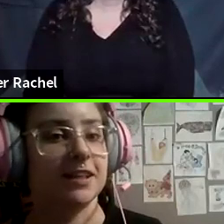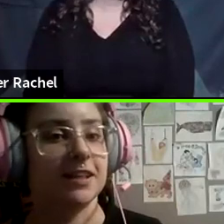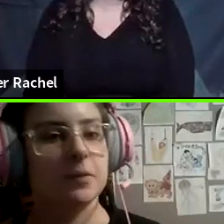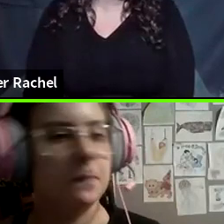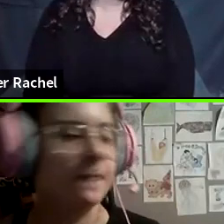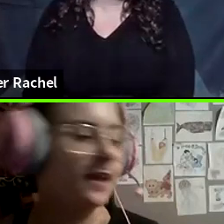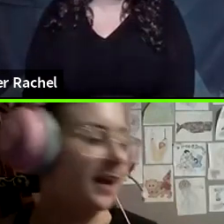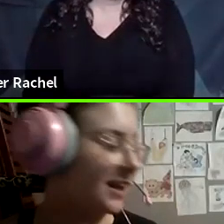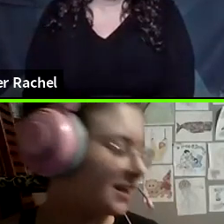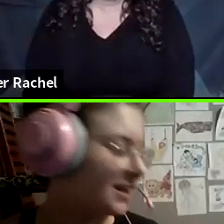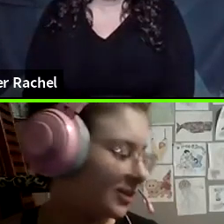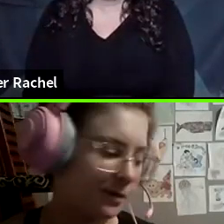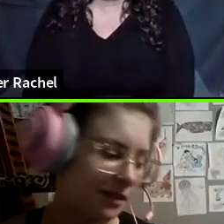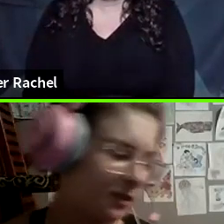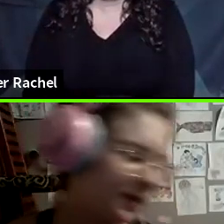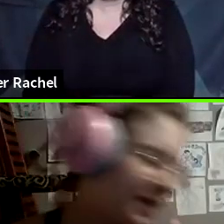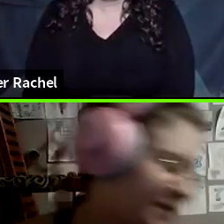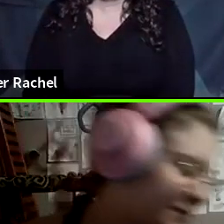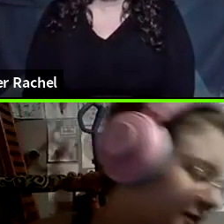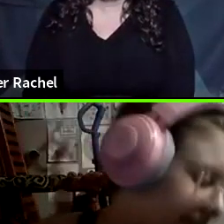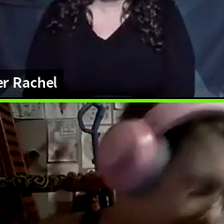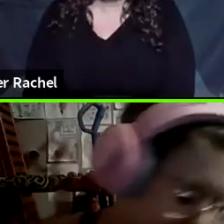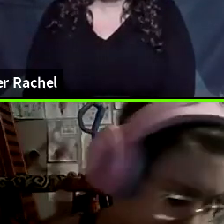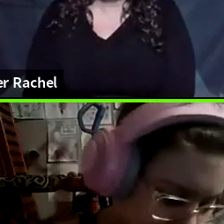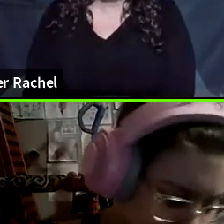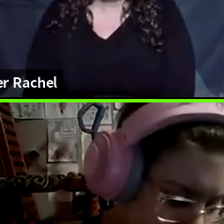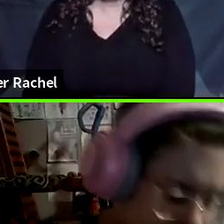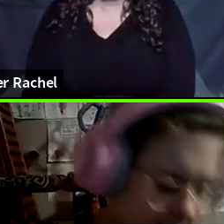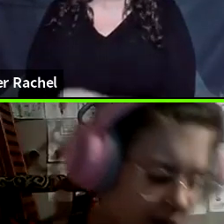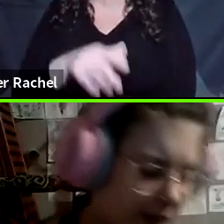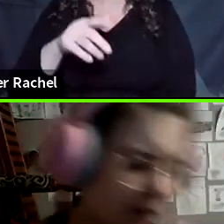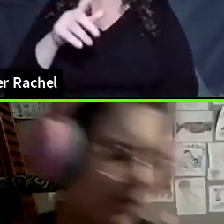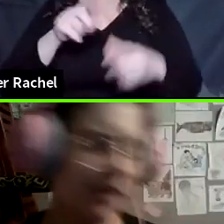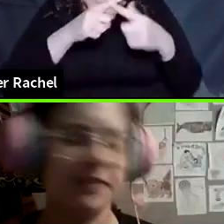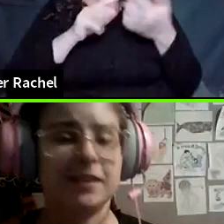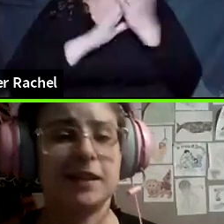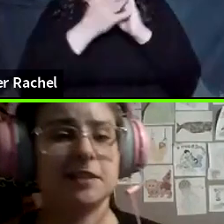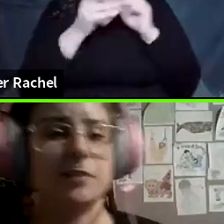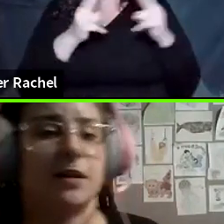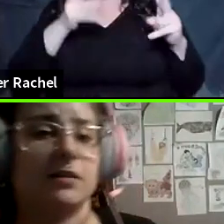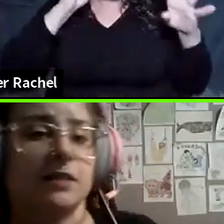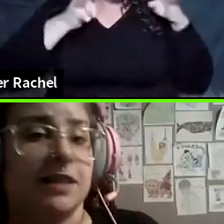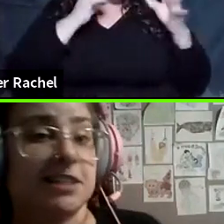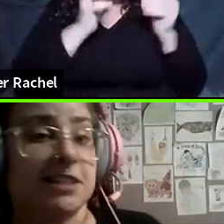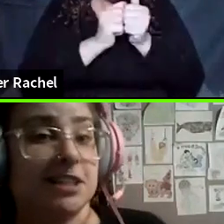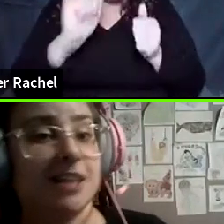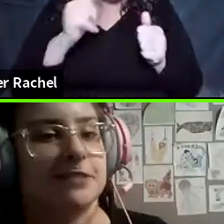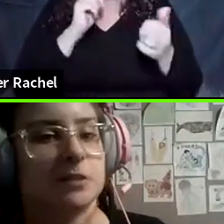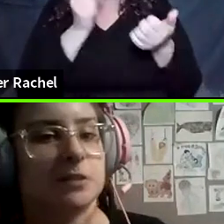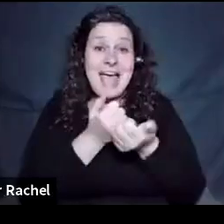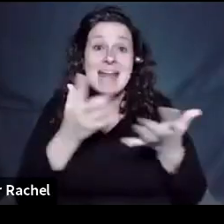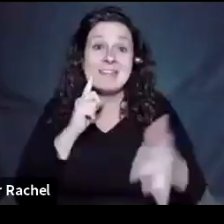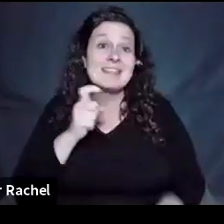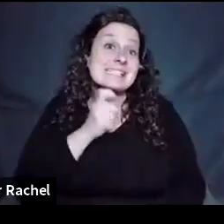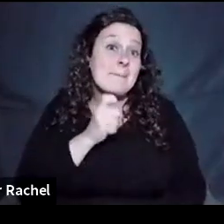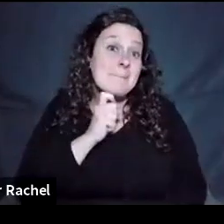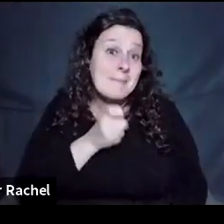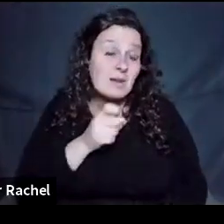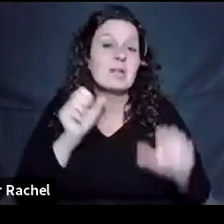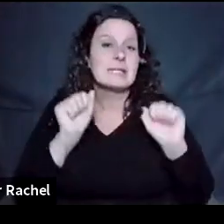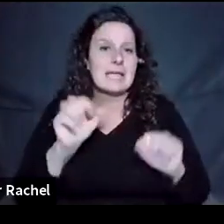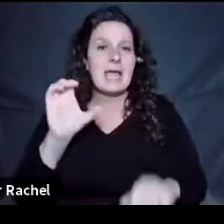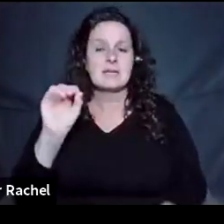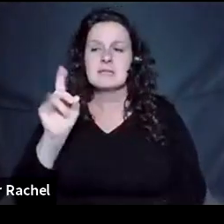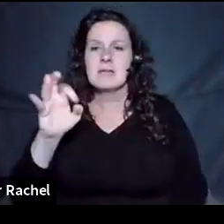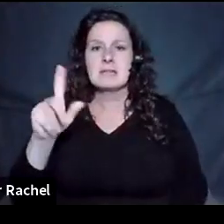skin. And then you can get really creative with that. Anything that's metal is conductive. So once you hold that while